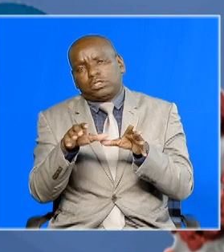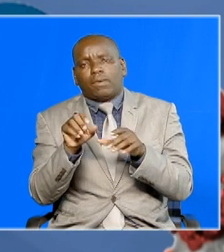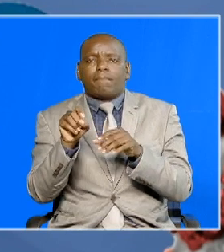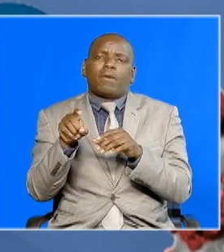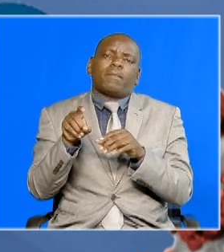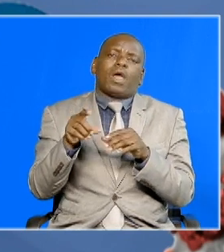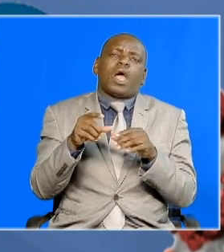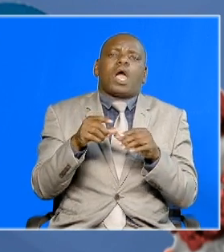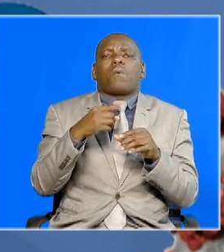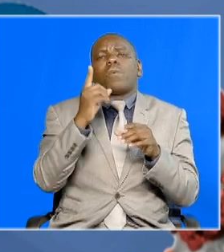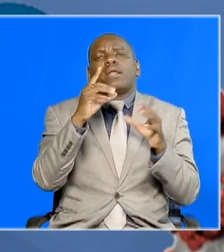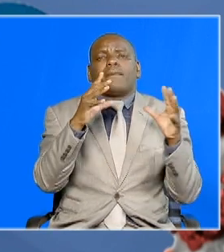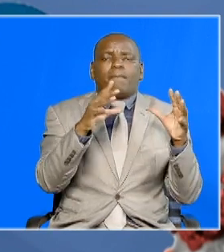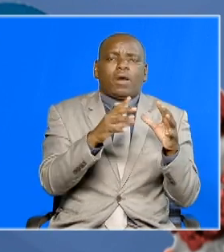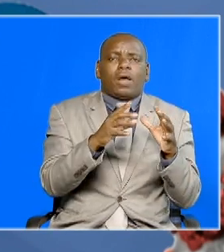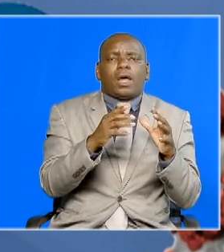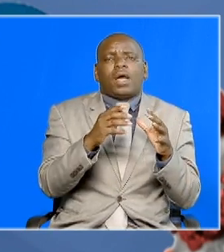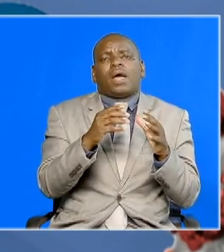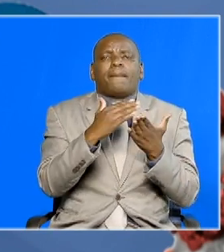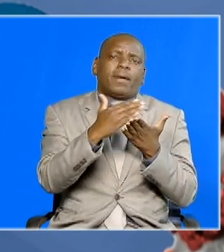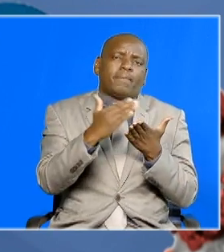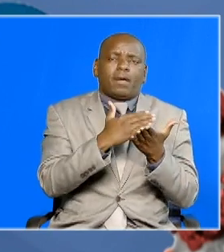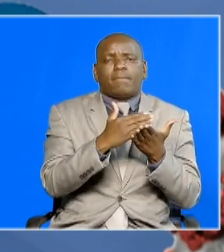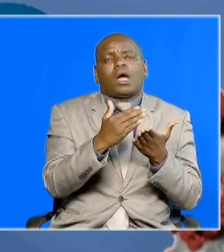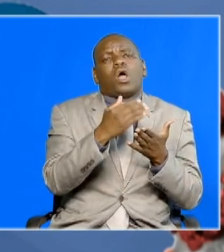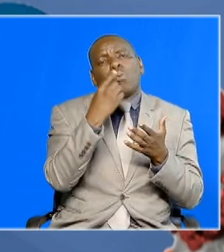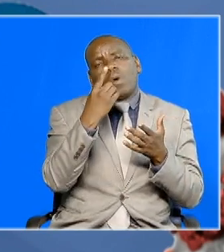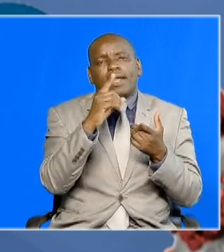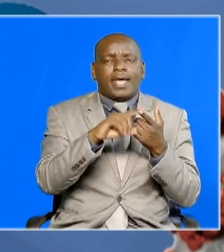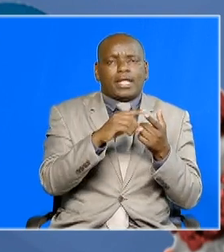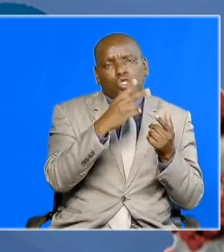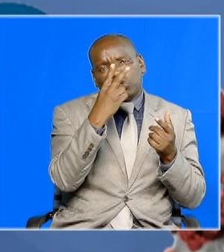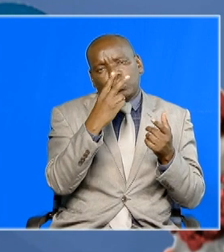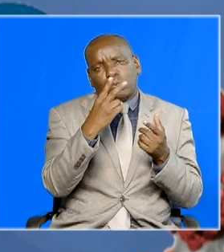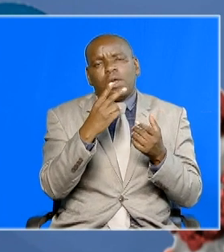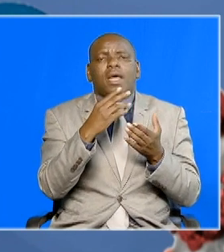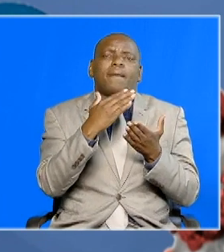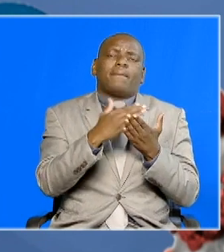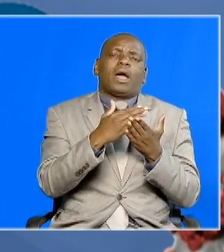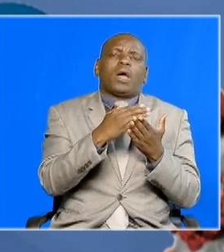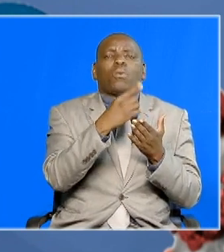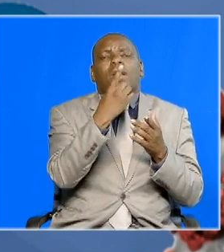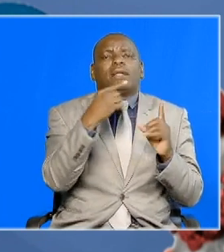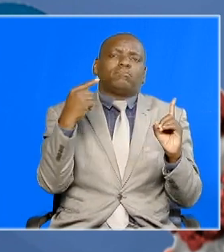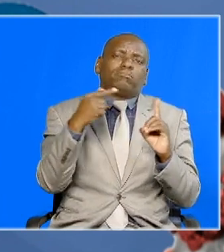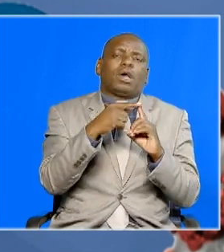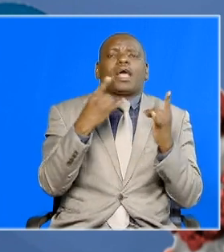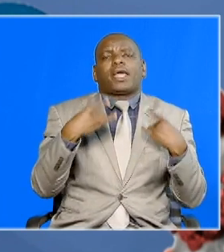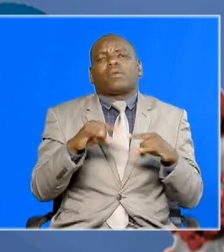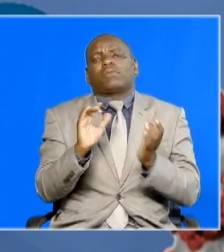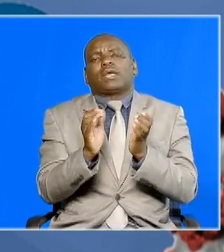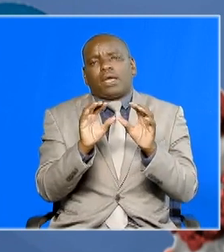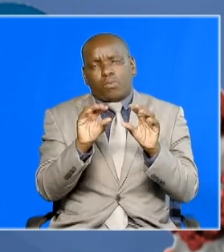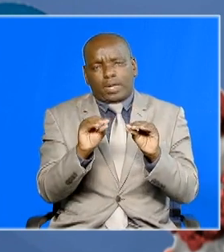So phase 1 is actually divided into stage 1 and stage 2. Stage 1, we're targeting the healthcare workers